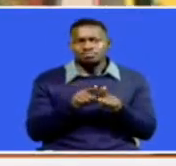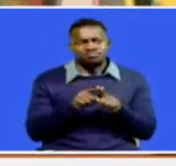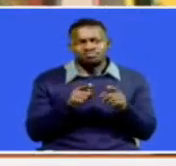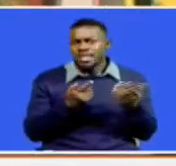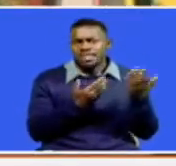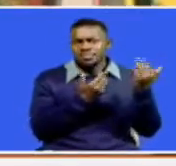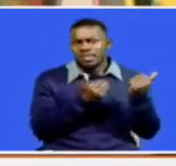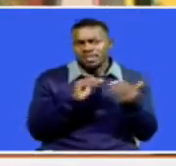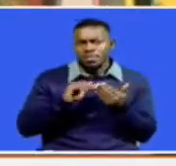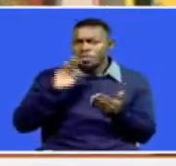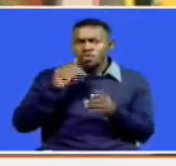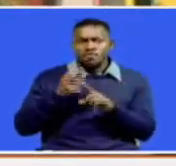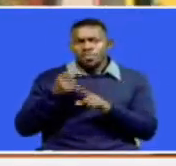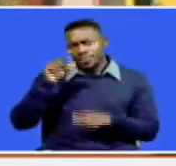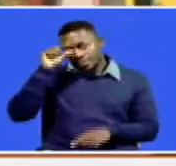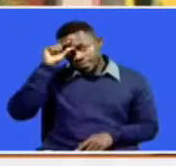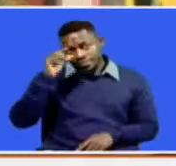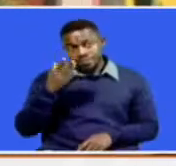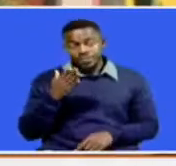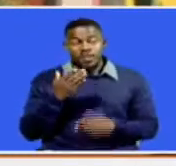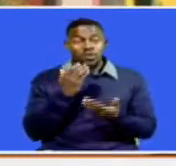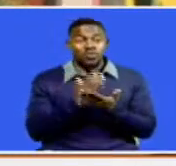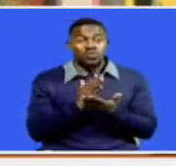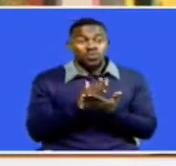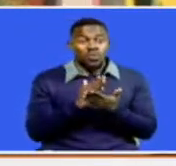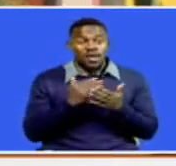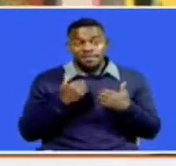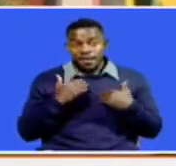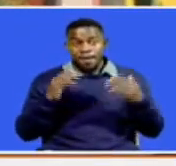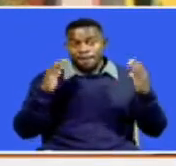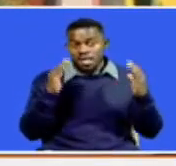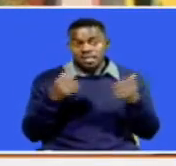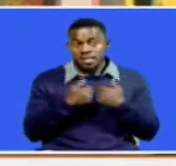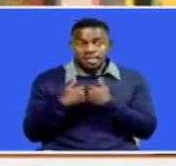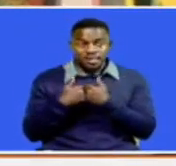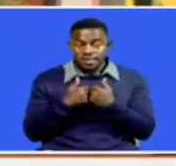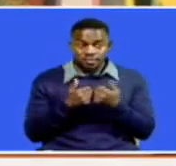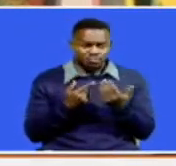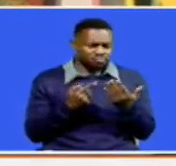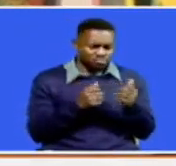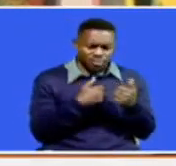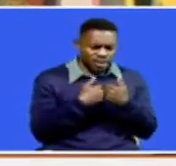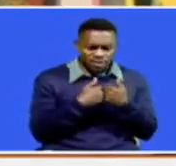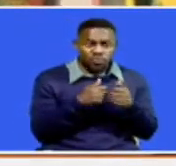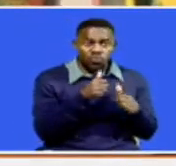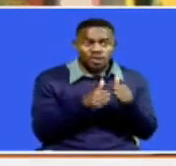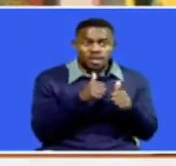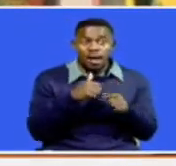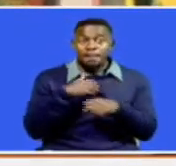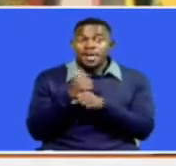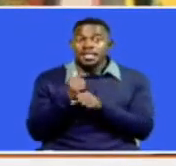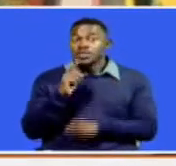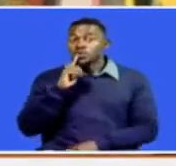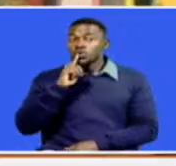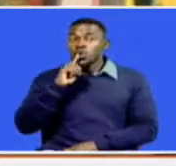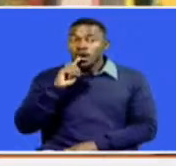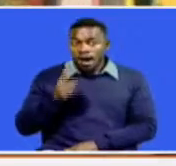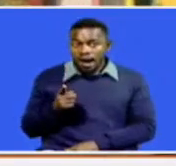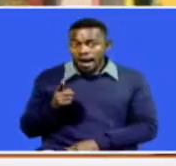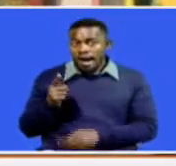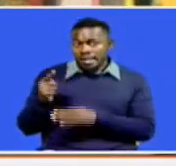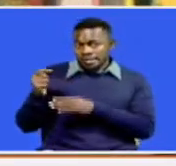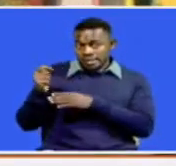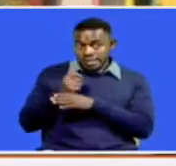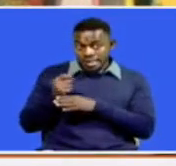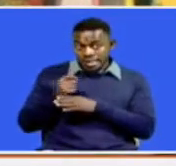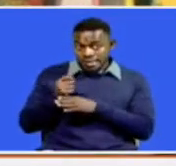So we do have that major challenge of ensuring that they are trained on